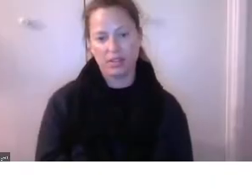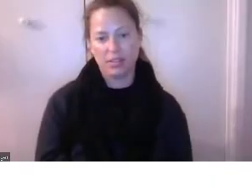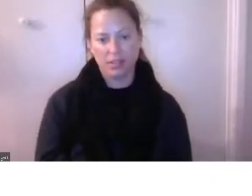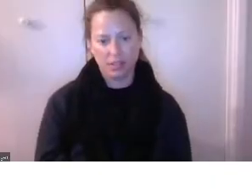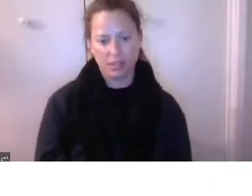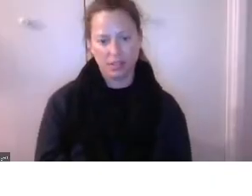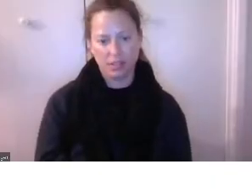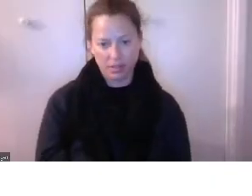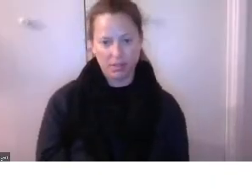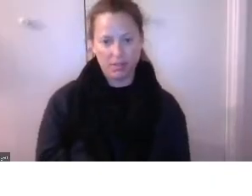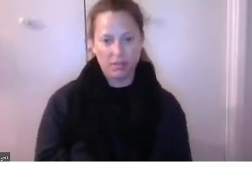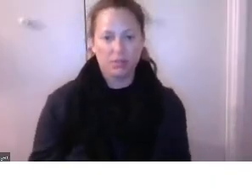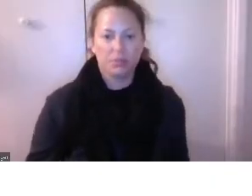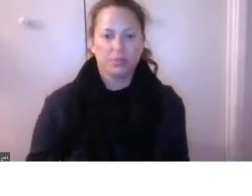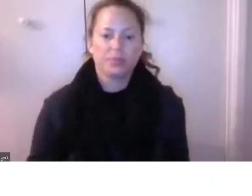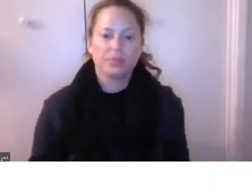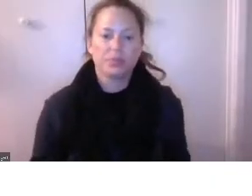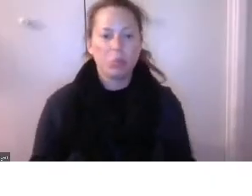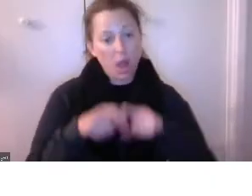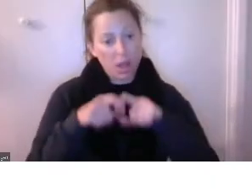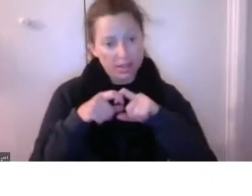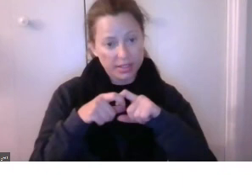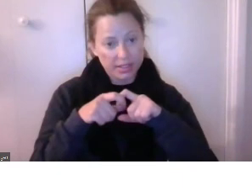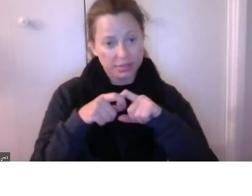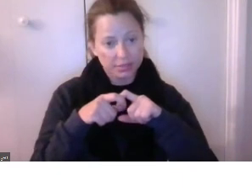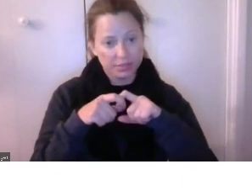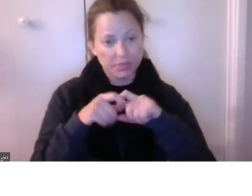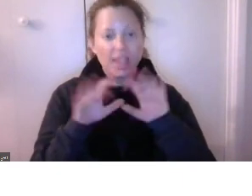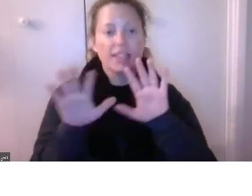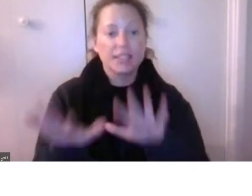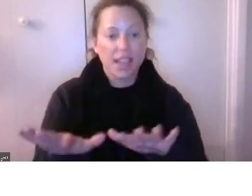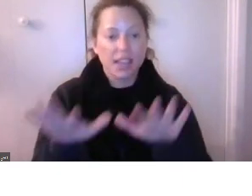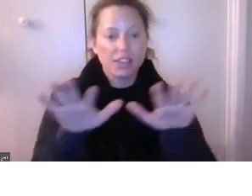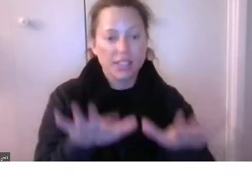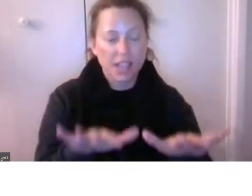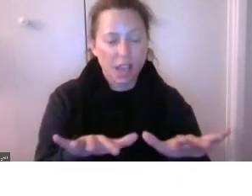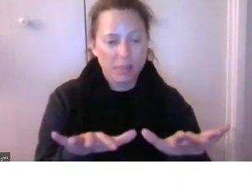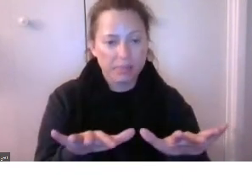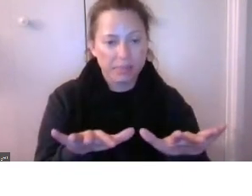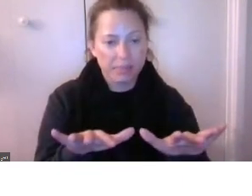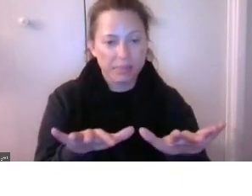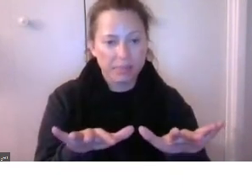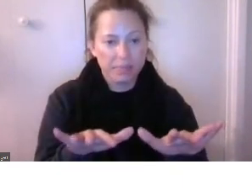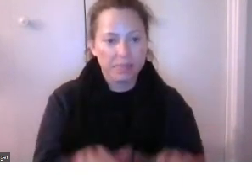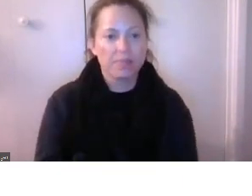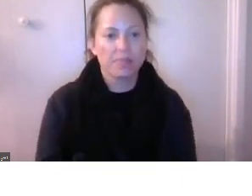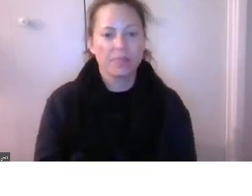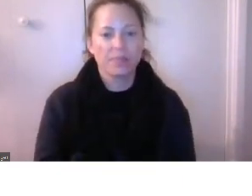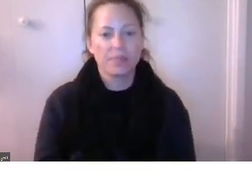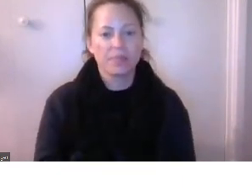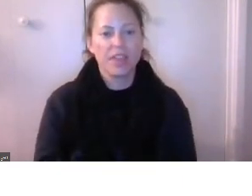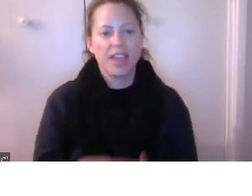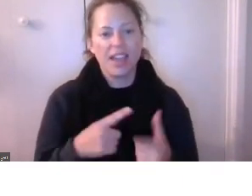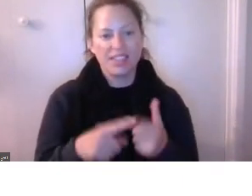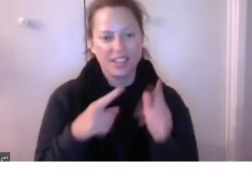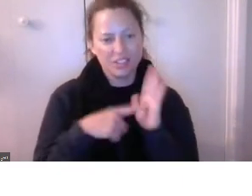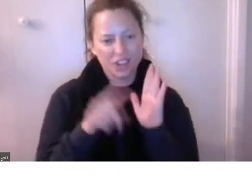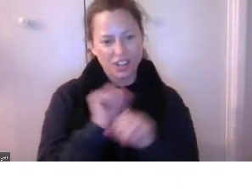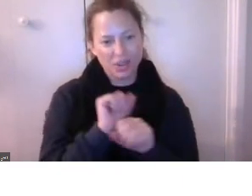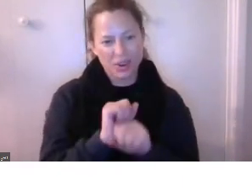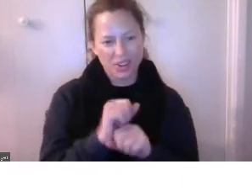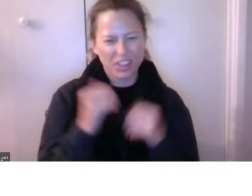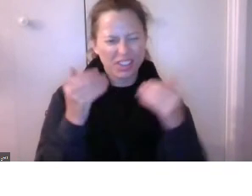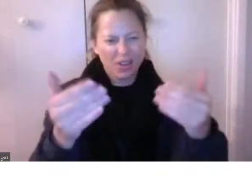Okay, here it is. Go ahead and press pause. Take your time, okay, and then come back to check your